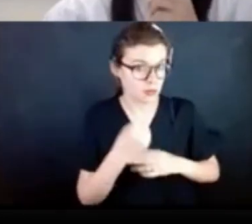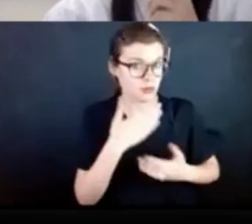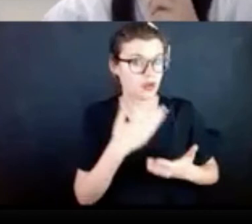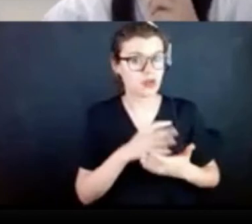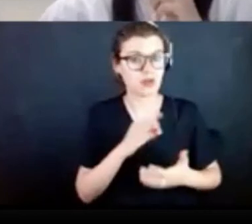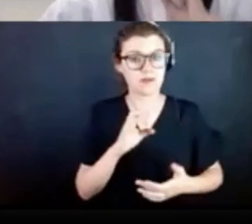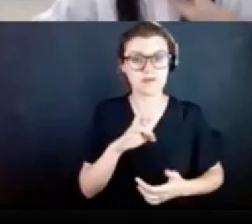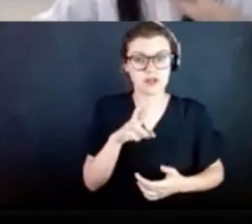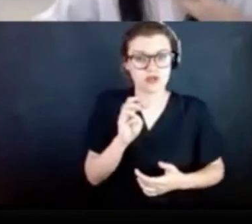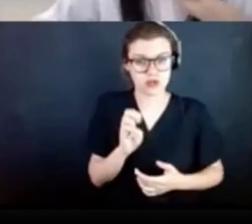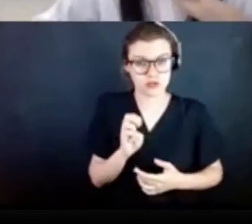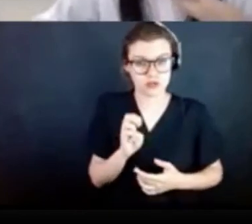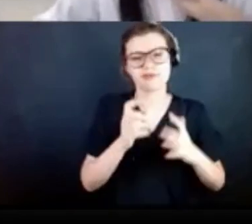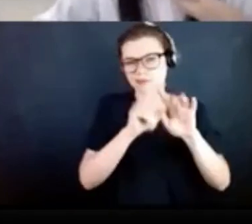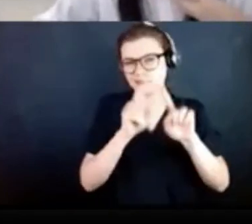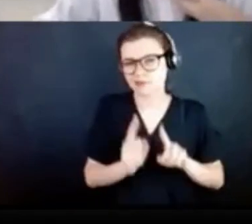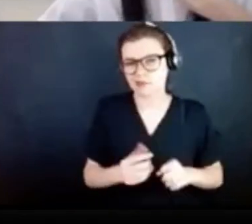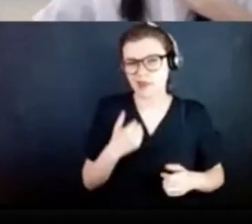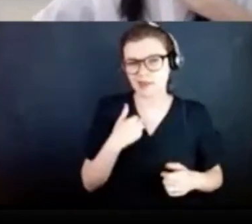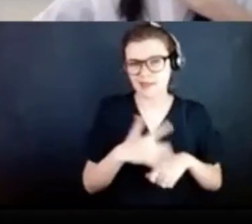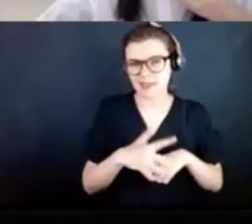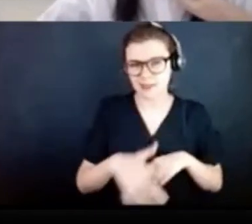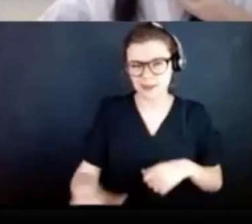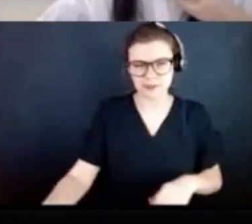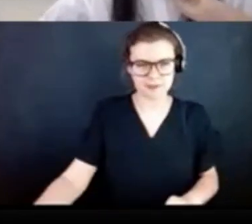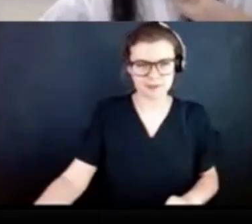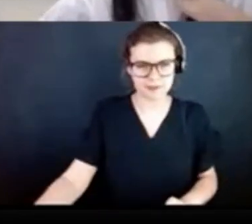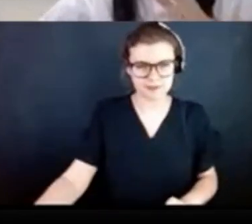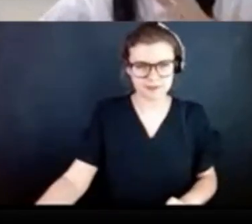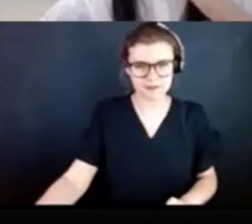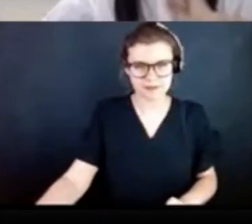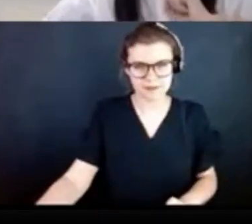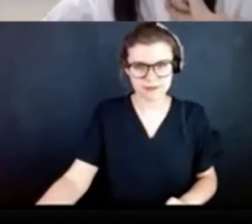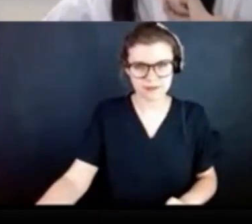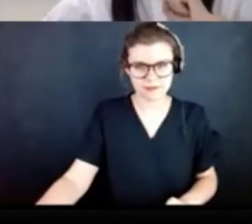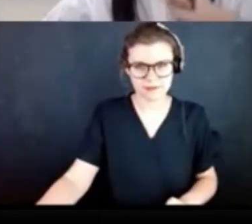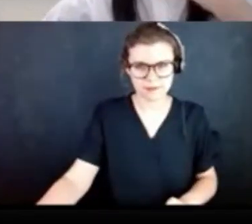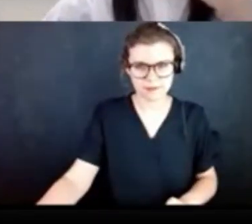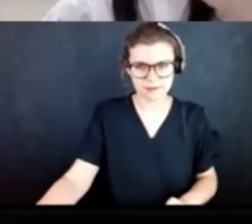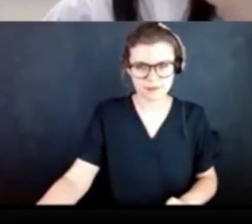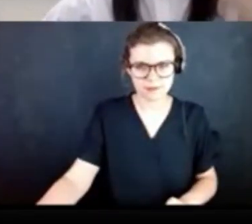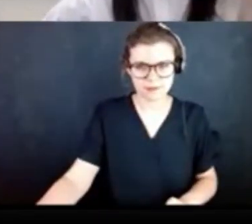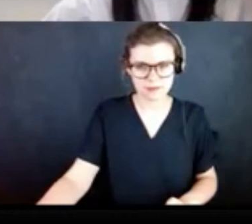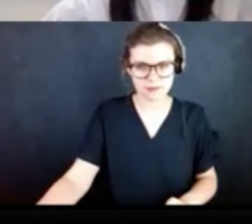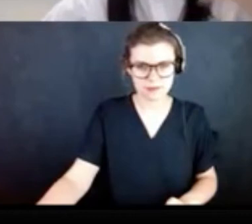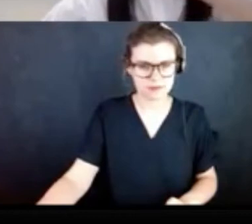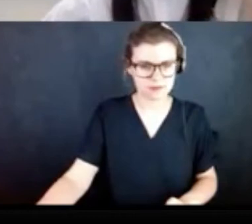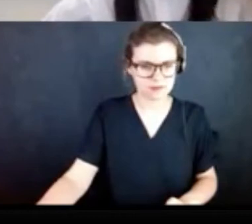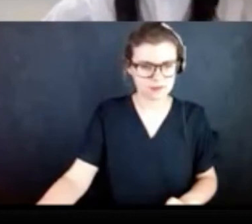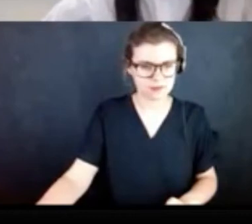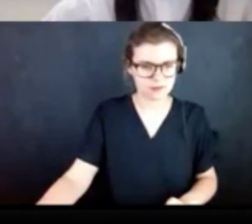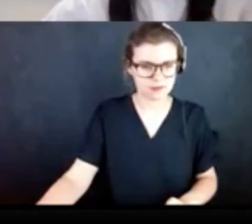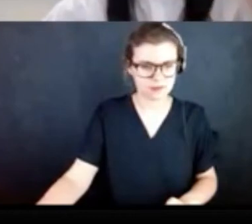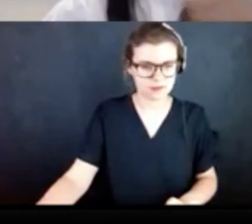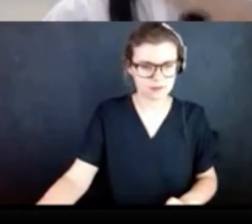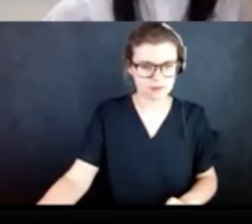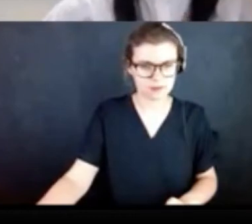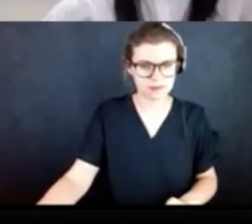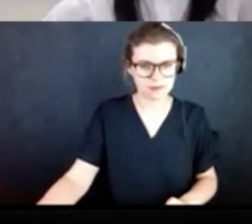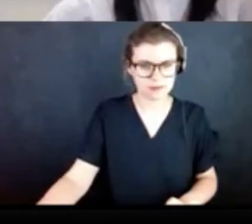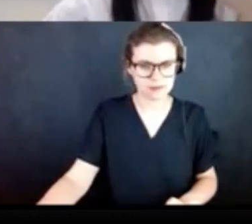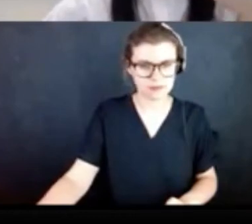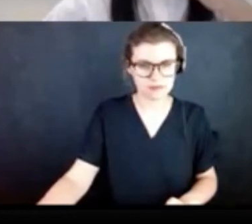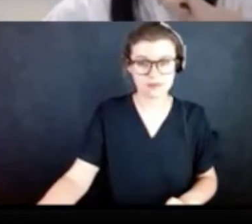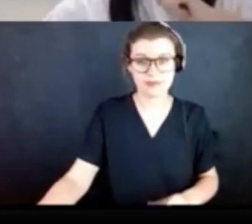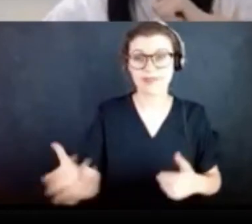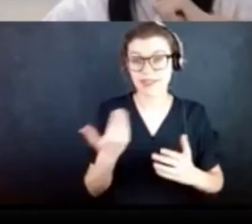more. So that is to say, to summarize, again,